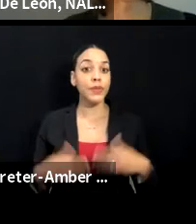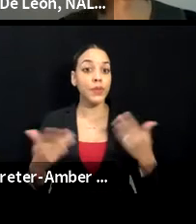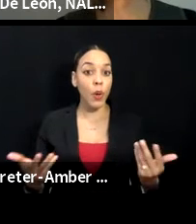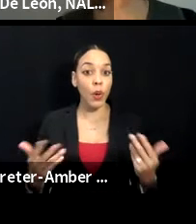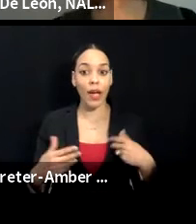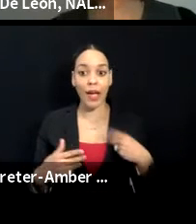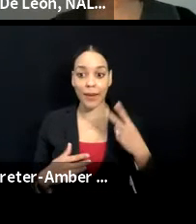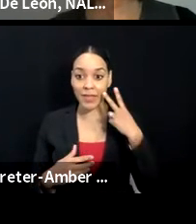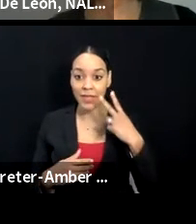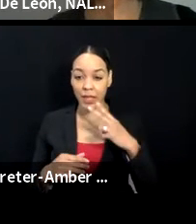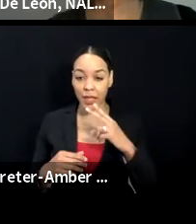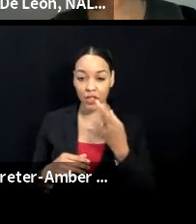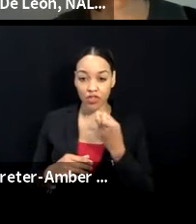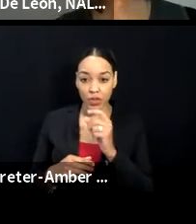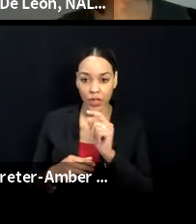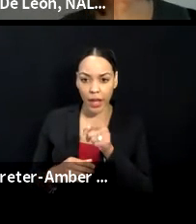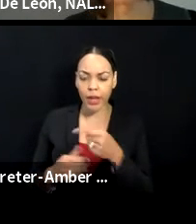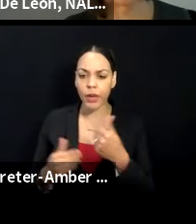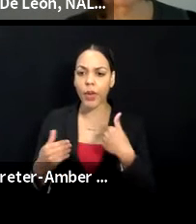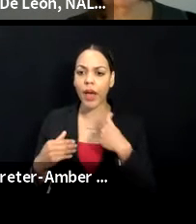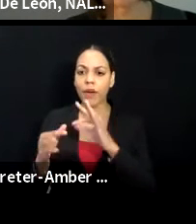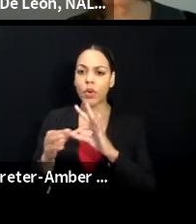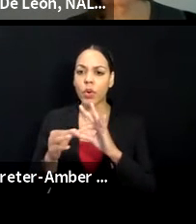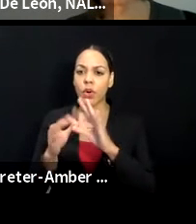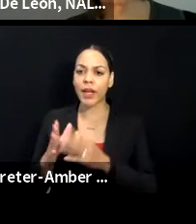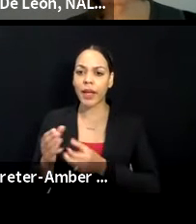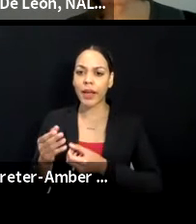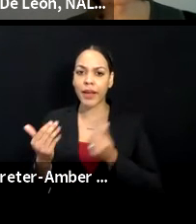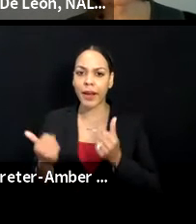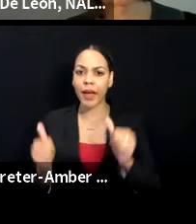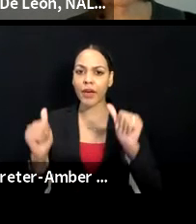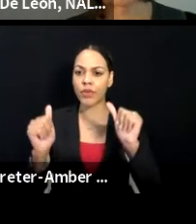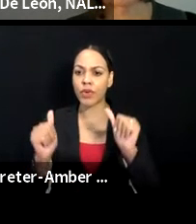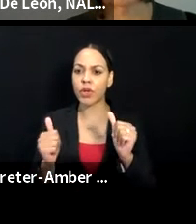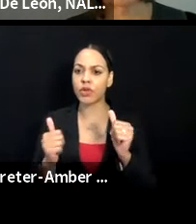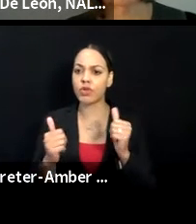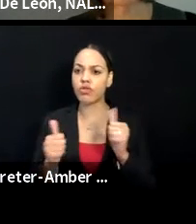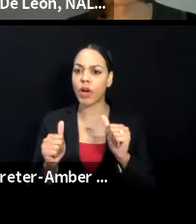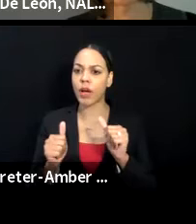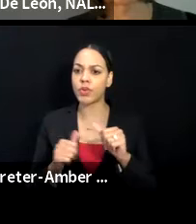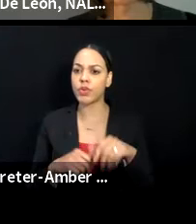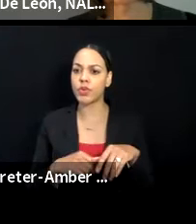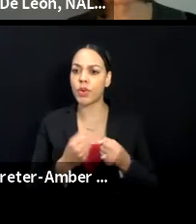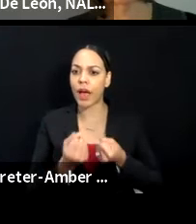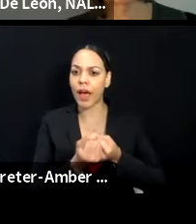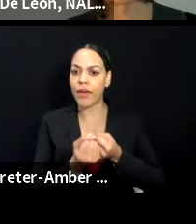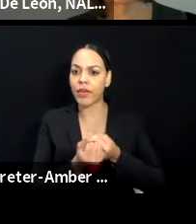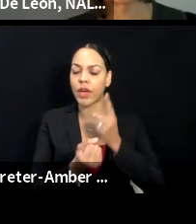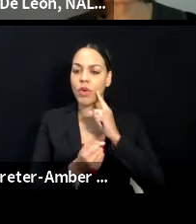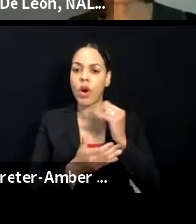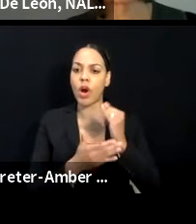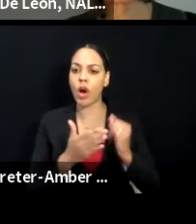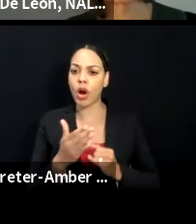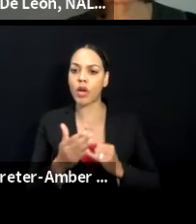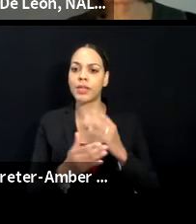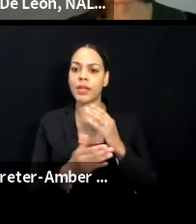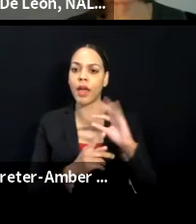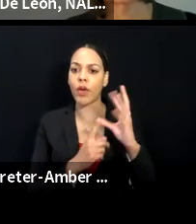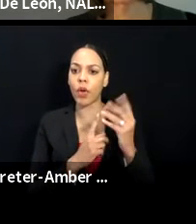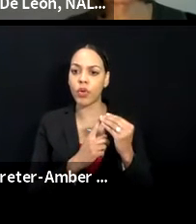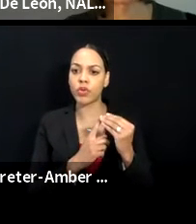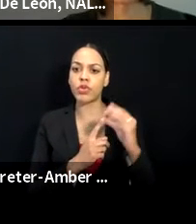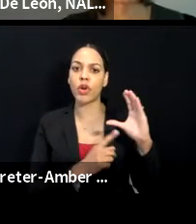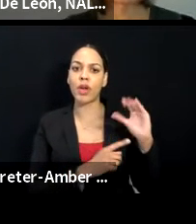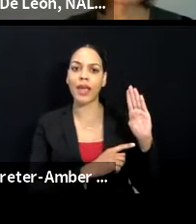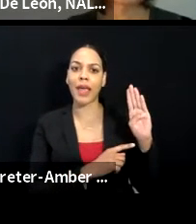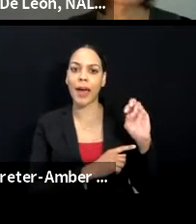seeing in the chat, is there a coordinated effort advocating for an arts and culture cabinet position? This is something that we raised with